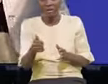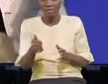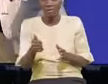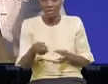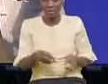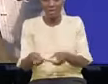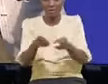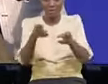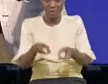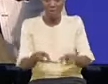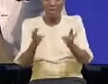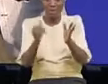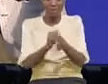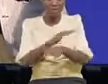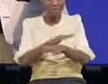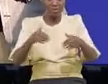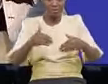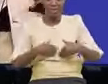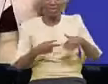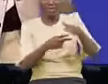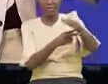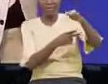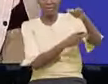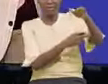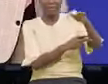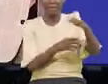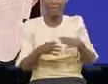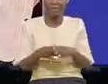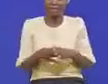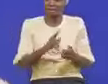E tso mo bubu ike. E moma aname le jio.